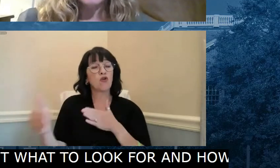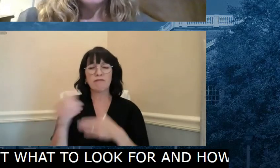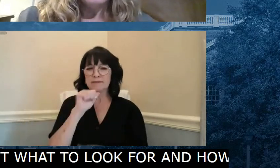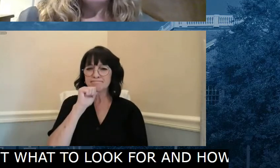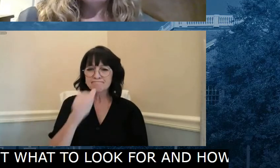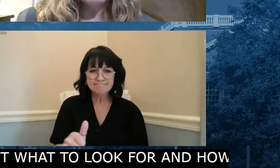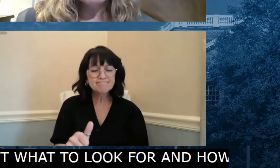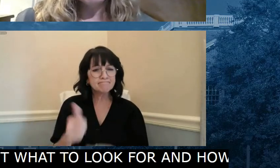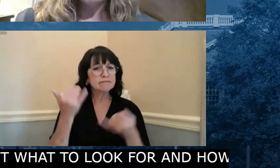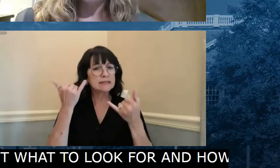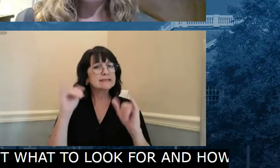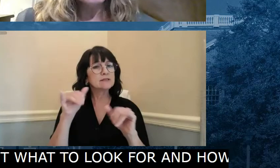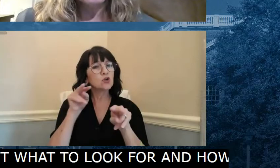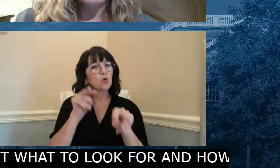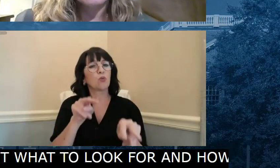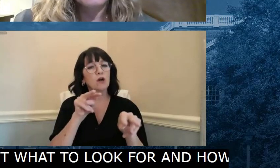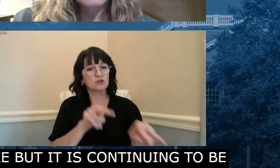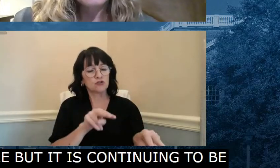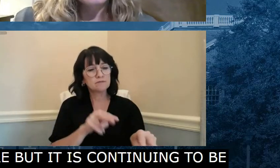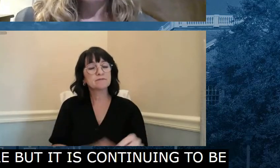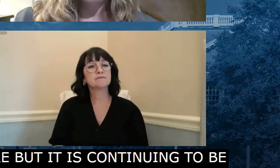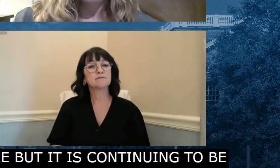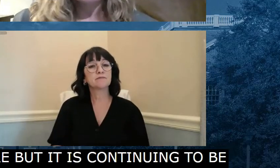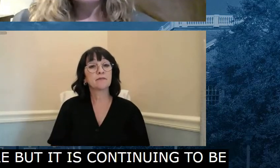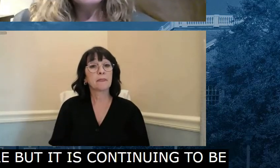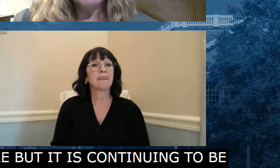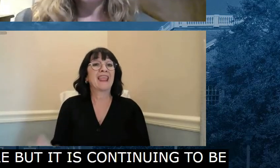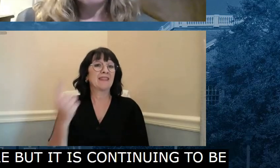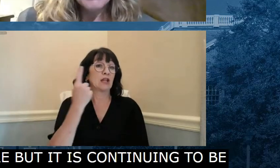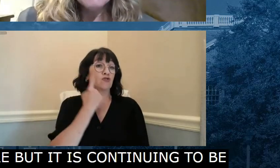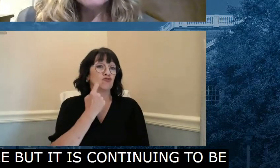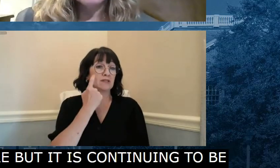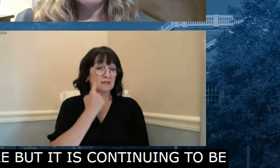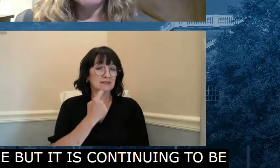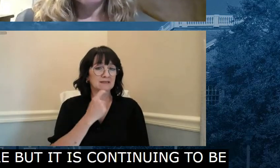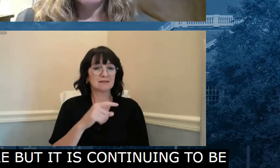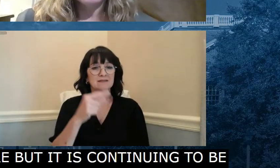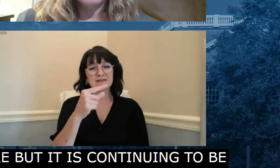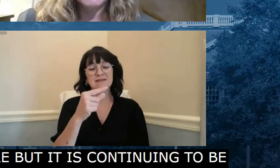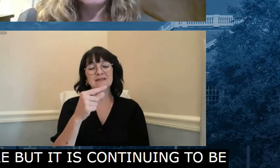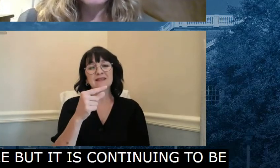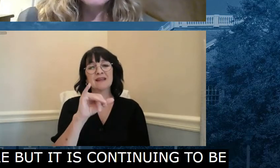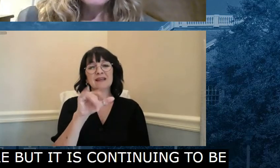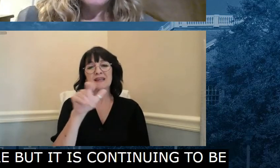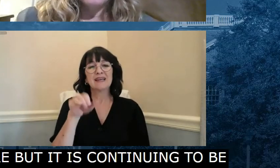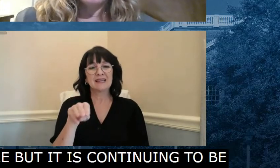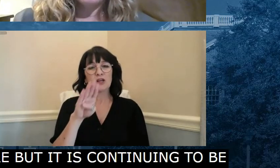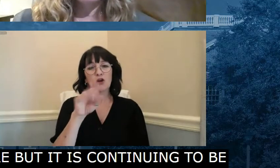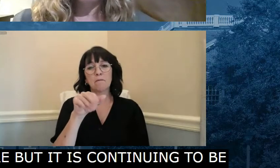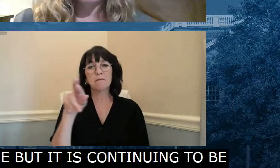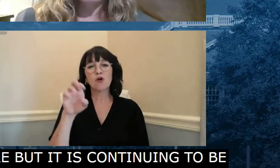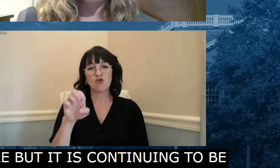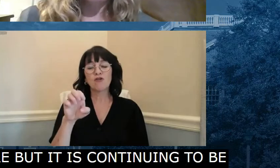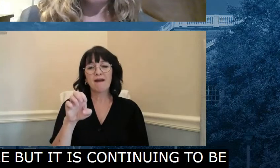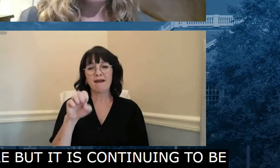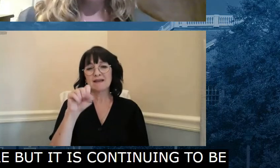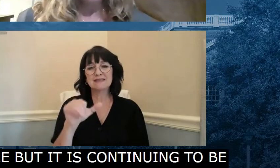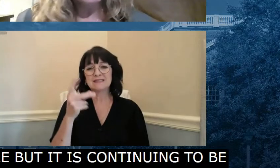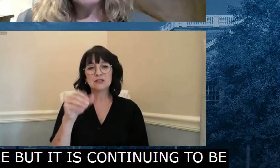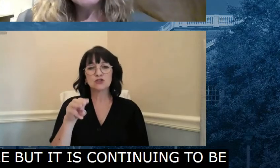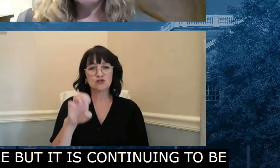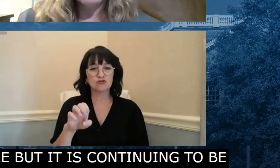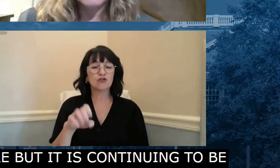observed. And then more recently, something called Guillain-Barré syndrome, GBS, has been identified